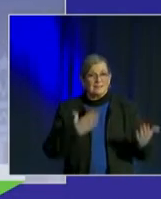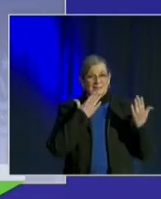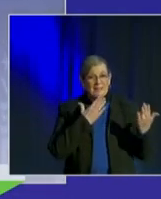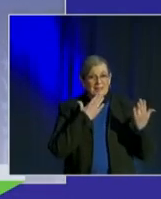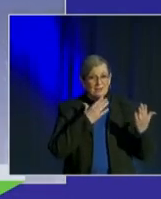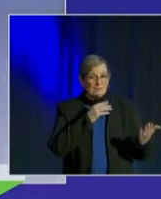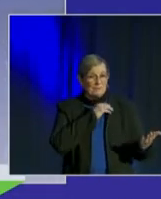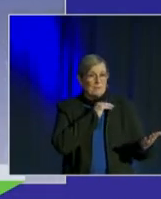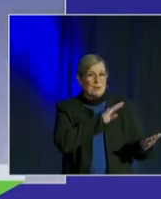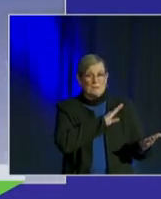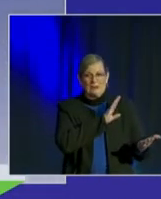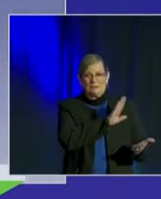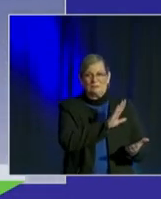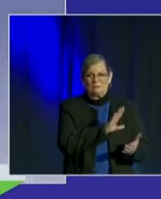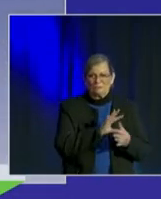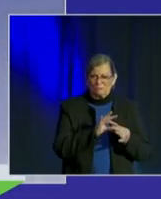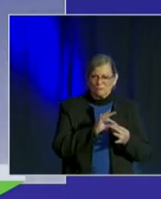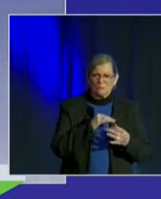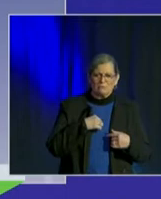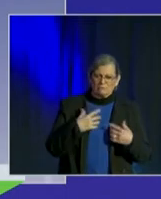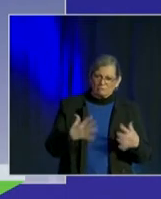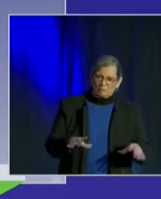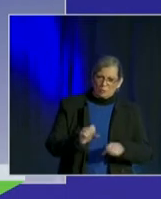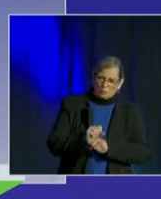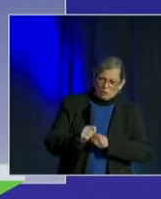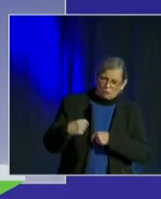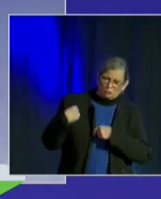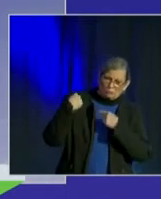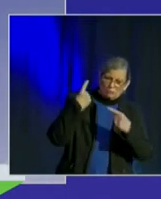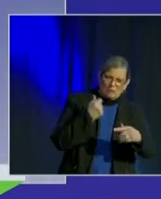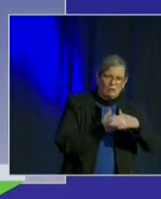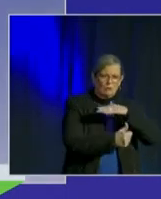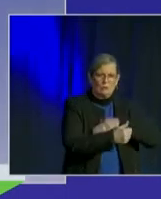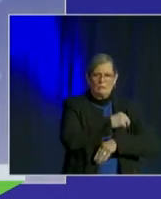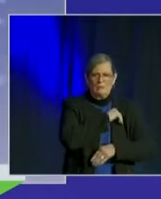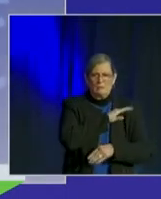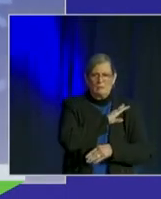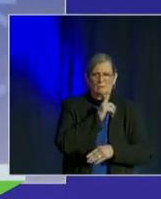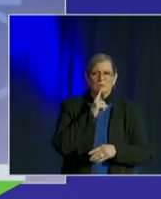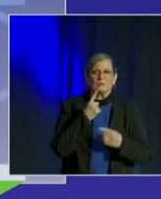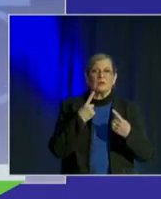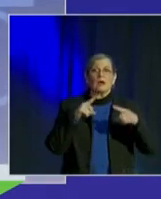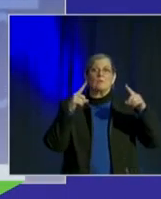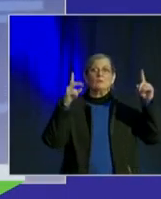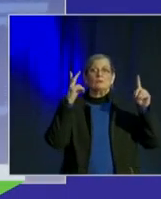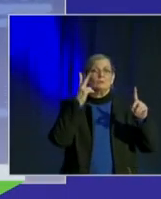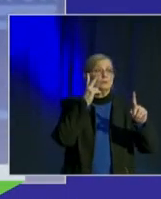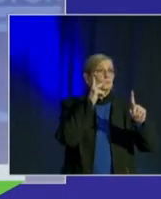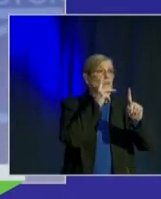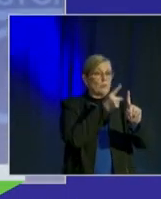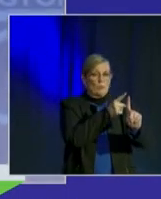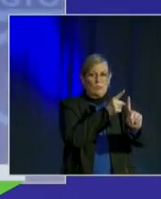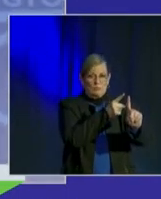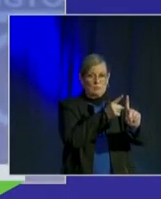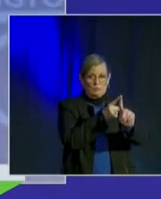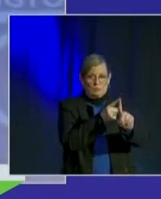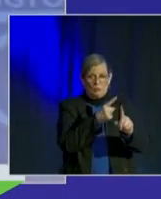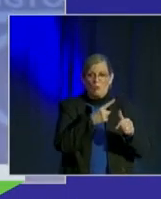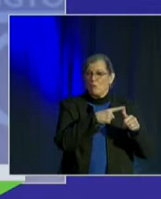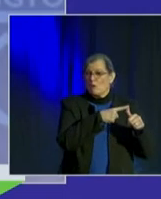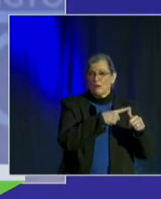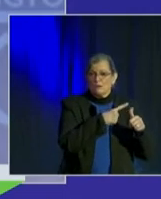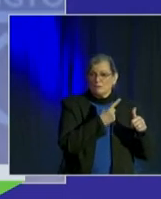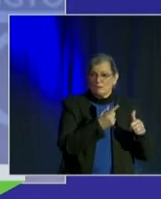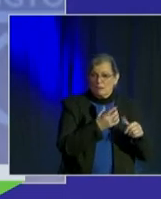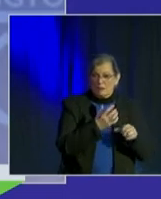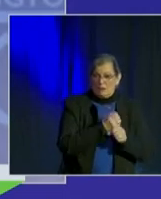under the mayor's leadership, as you're aware, to really accomplish two goals. One is to get more and more of our students